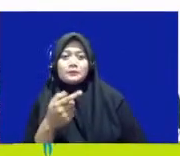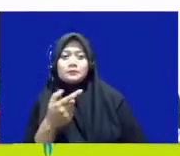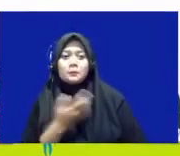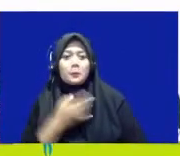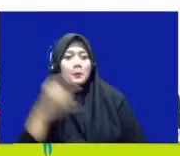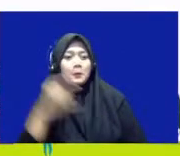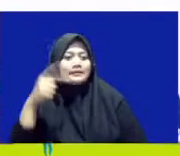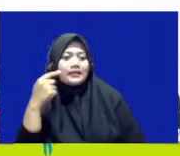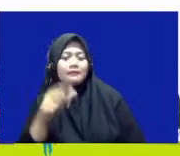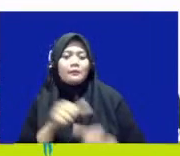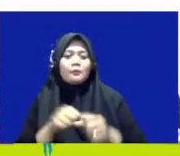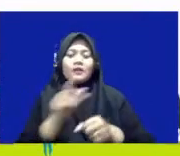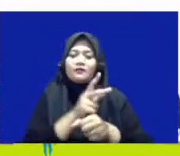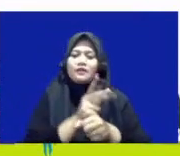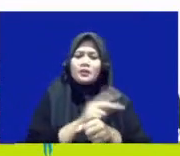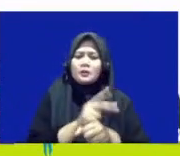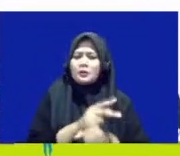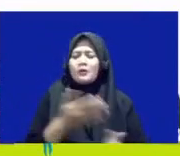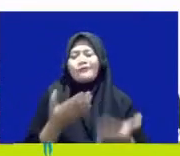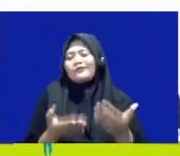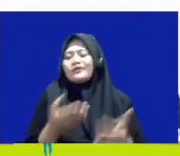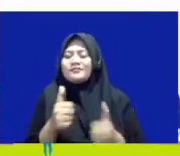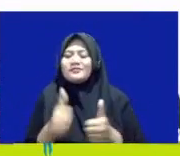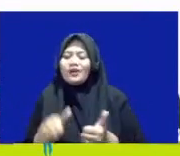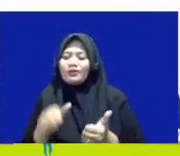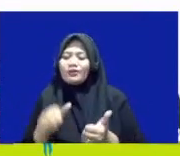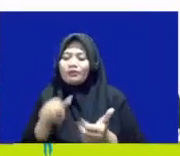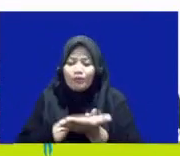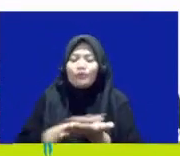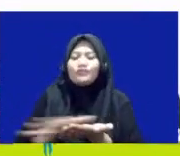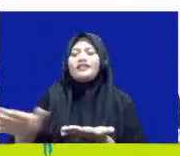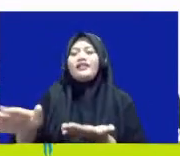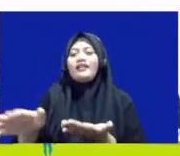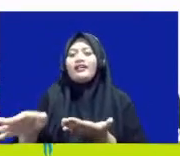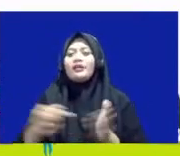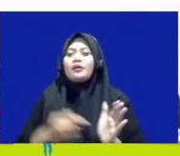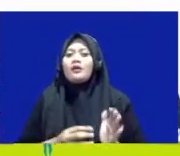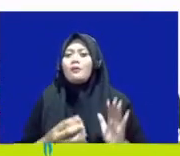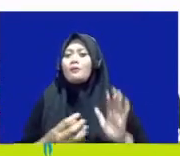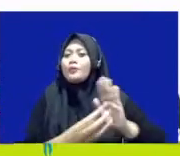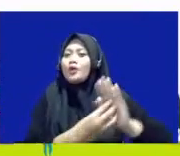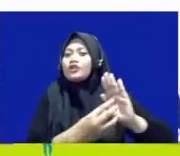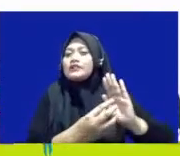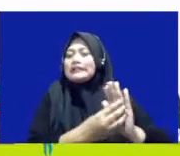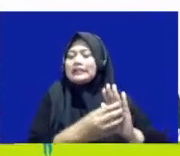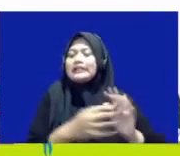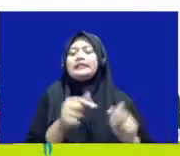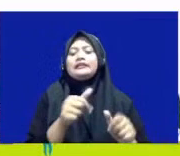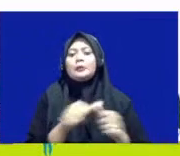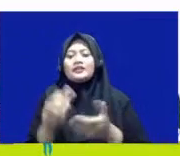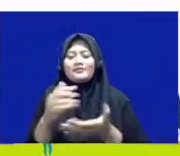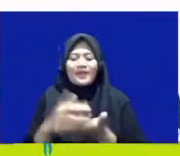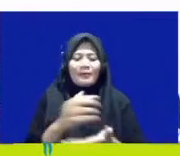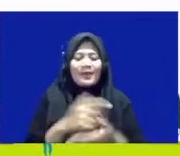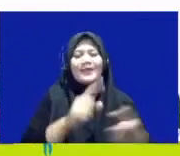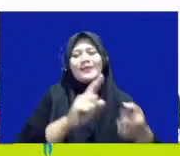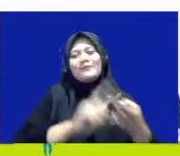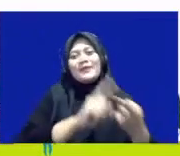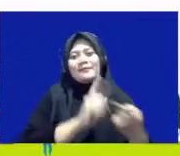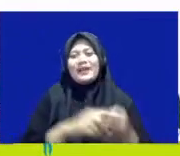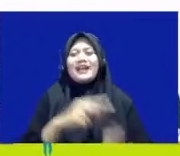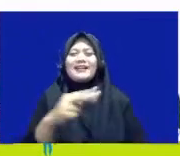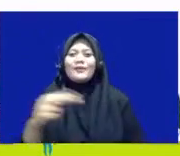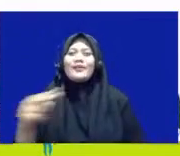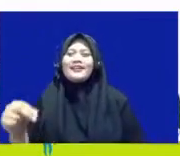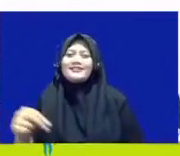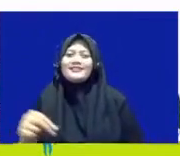this, and their colleagues in Indonesia can have a look at that and make some comments, and we can have a simple